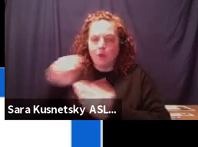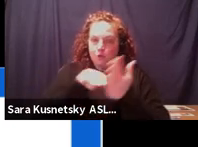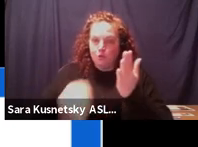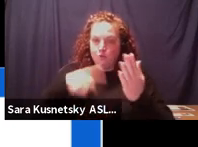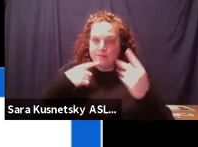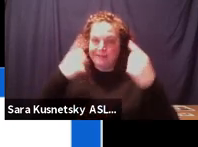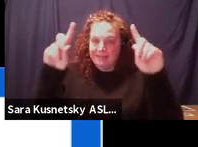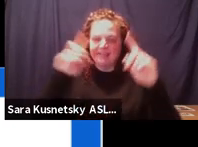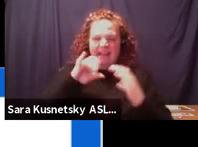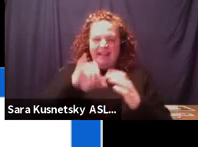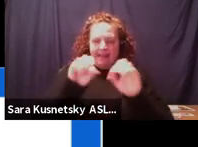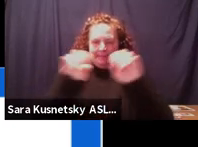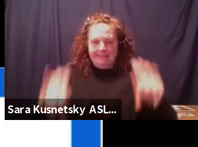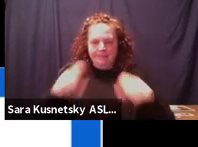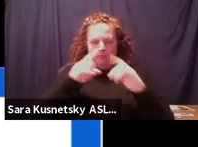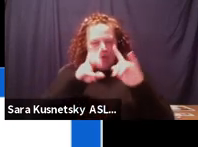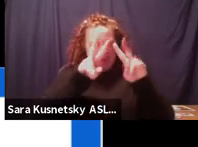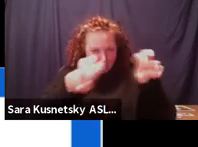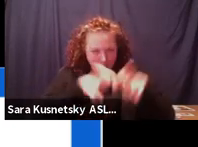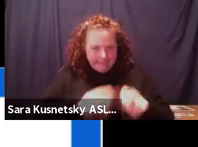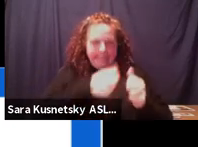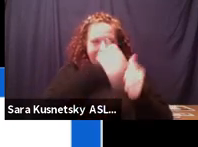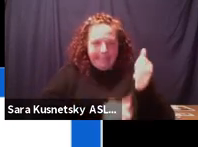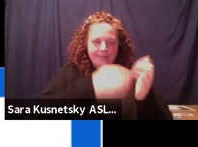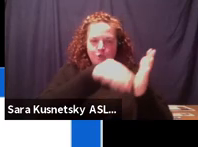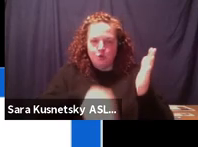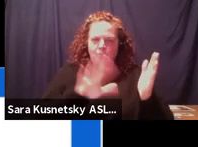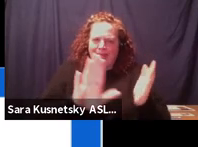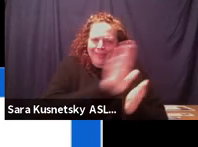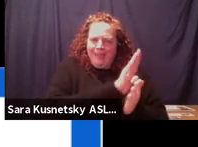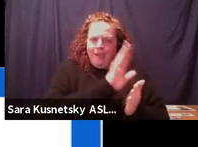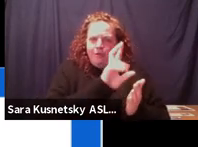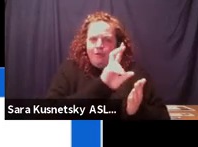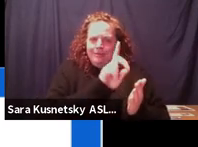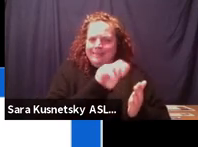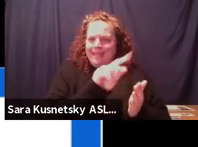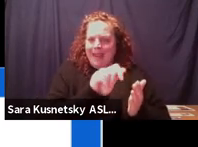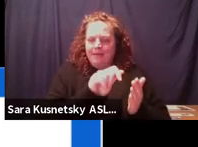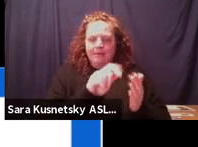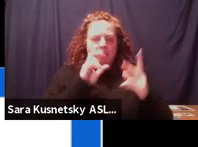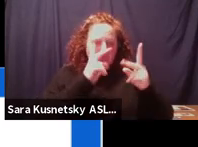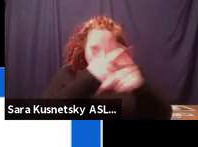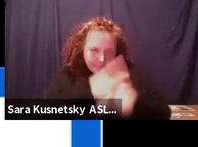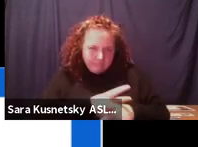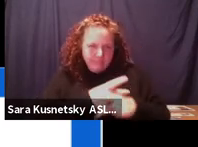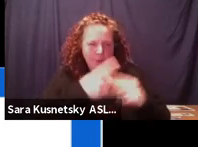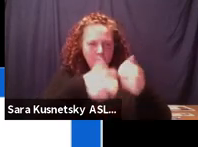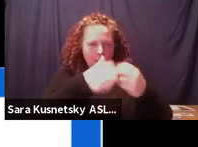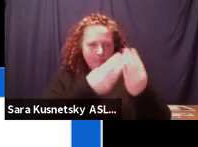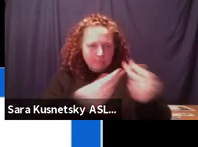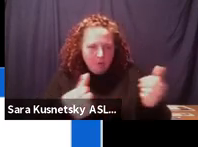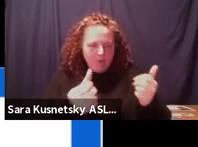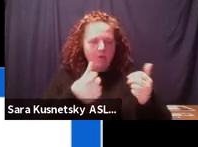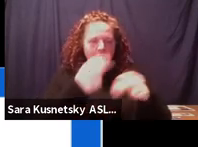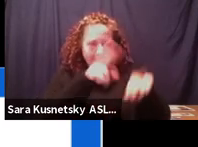that allows us to analyze individual student data. It allows us to collaborate and problem solve remotely, and also